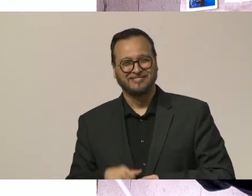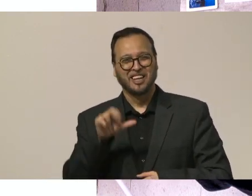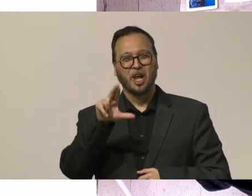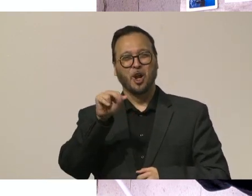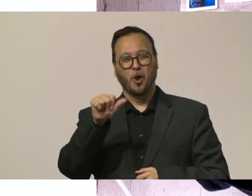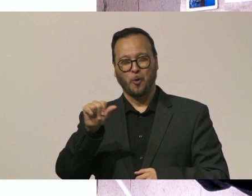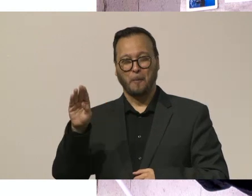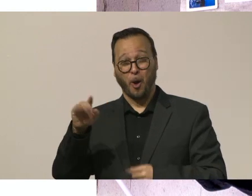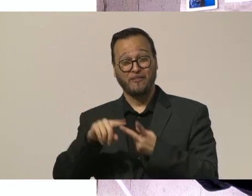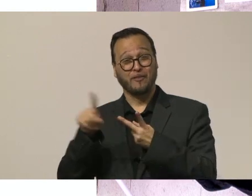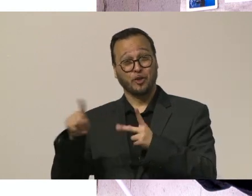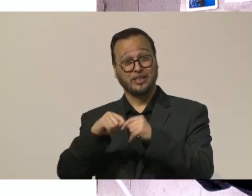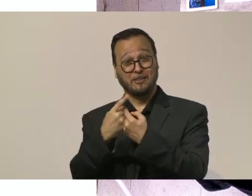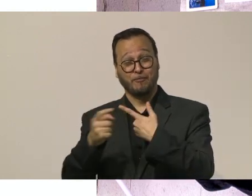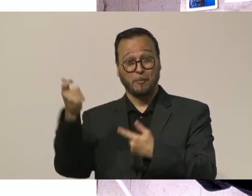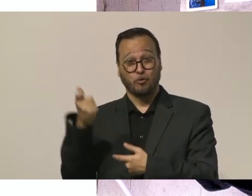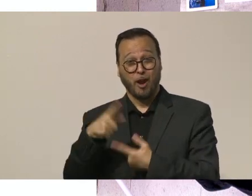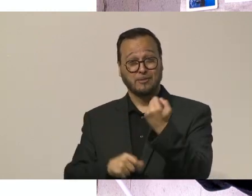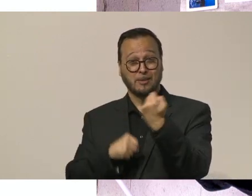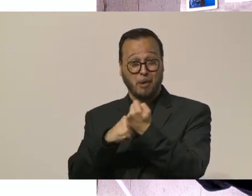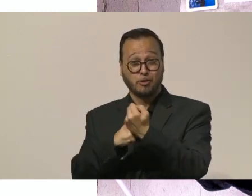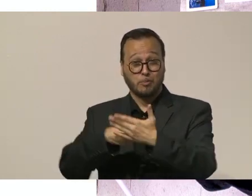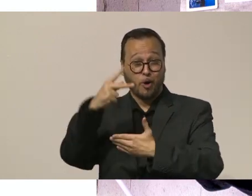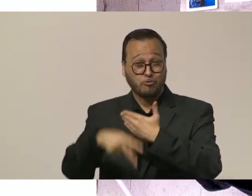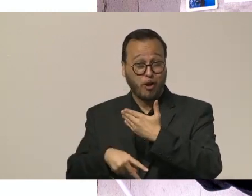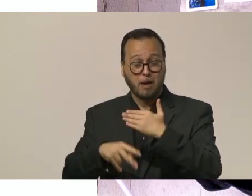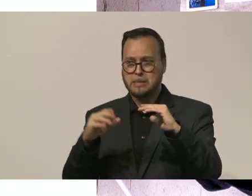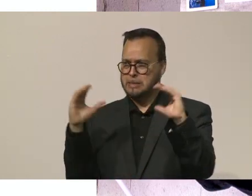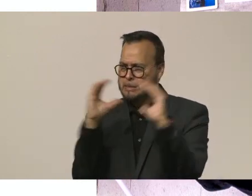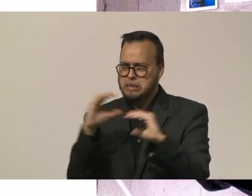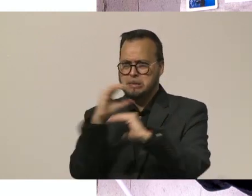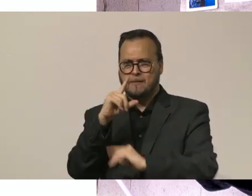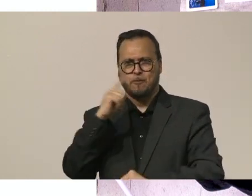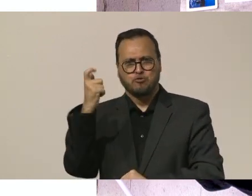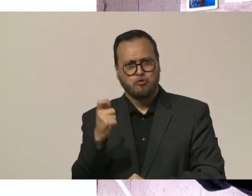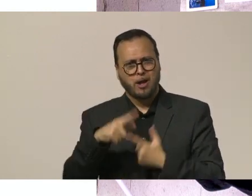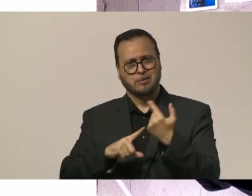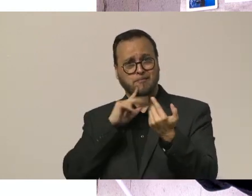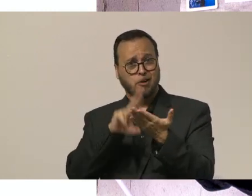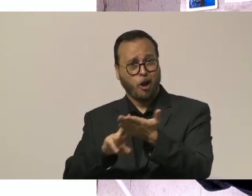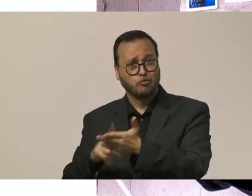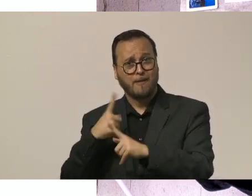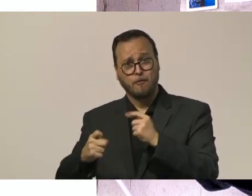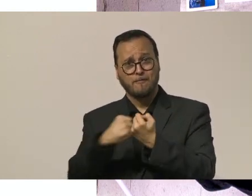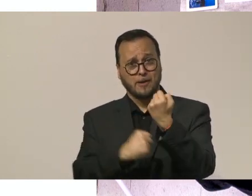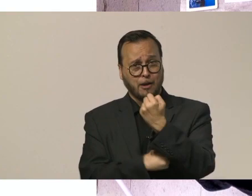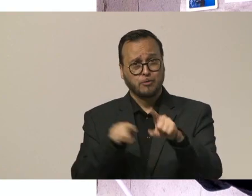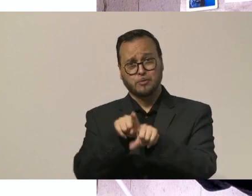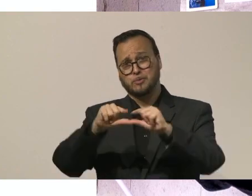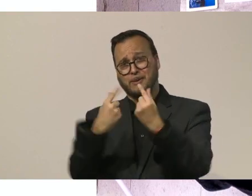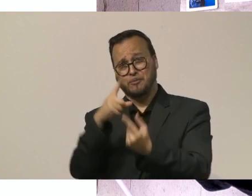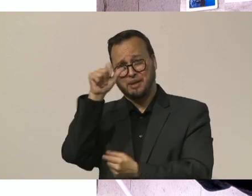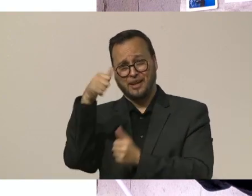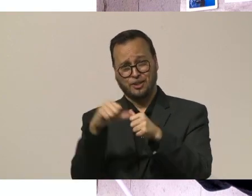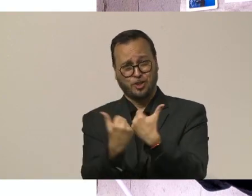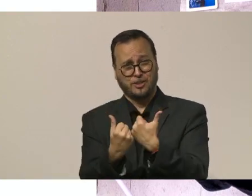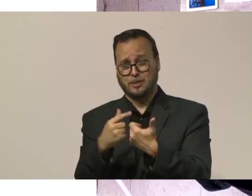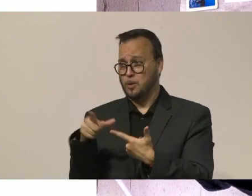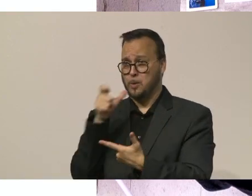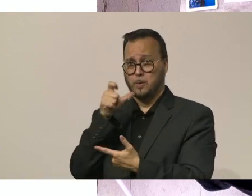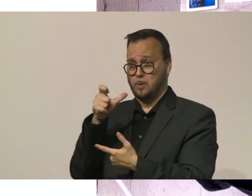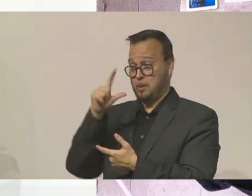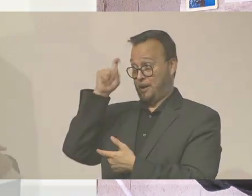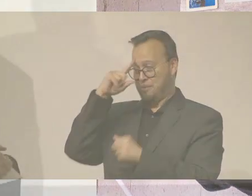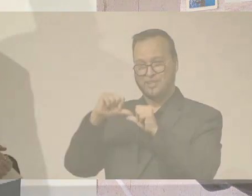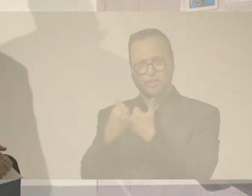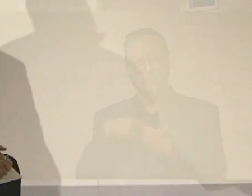the Office of Grants and Sponsored Programs aggressively seek grants and contracts from foundations and government agencies. They collaborate with faculty